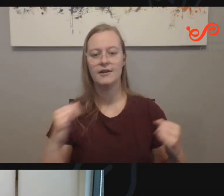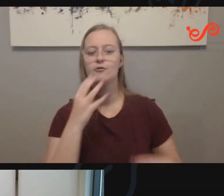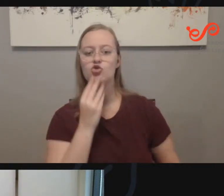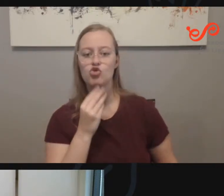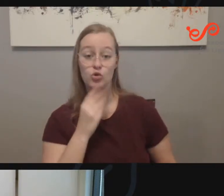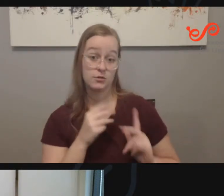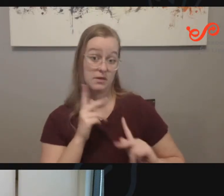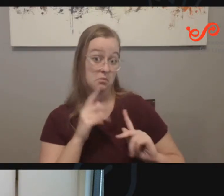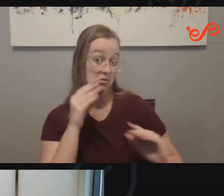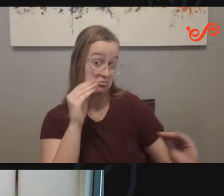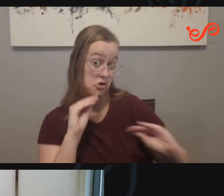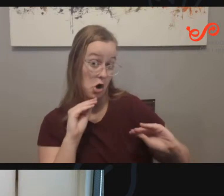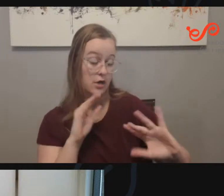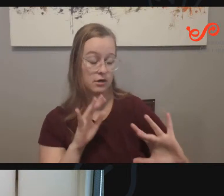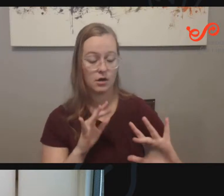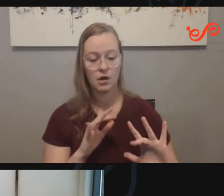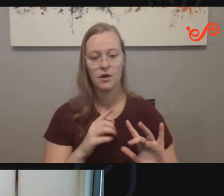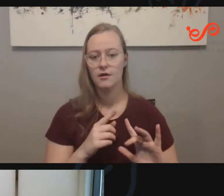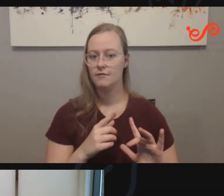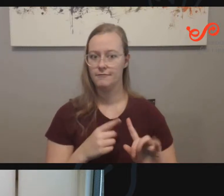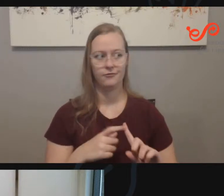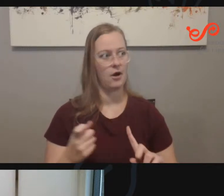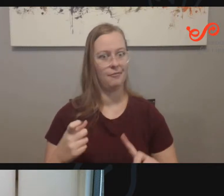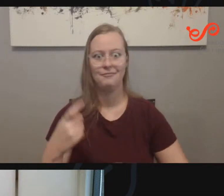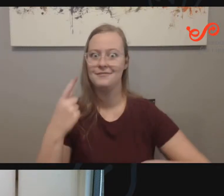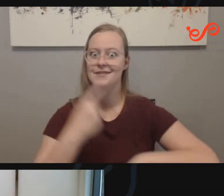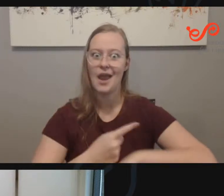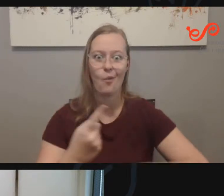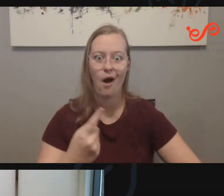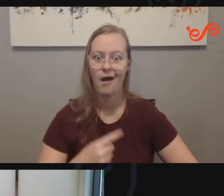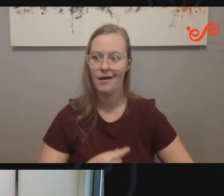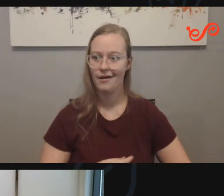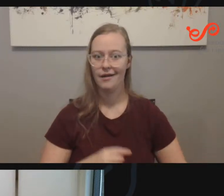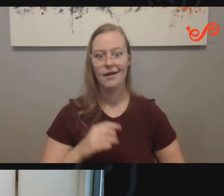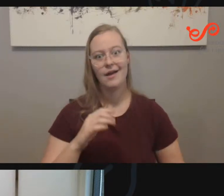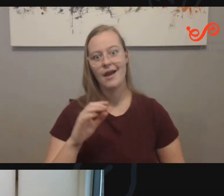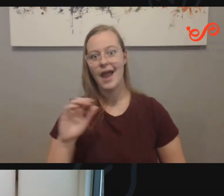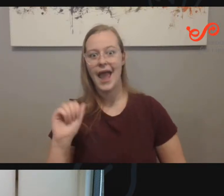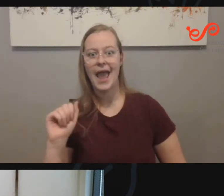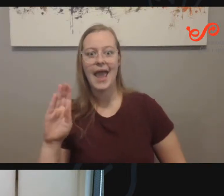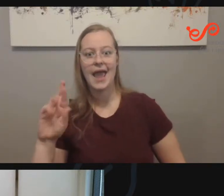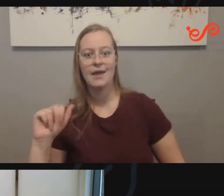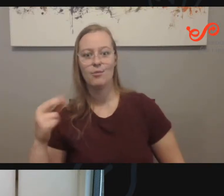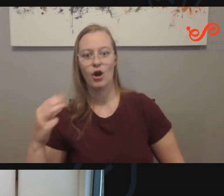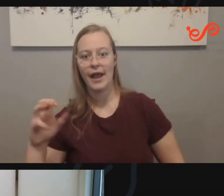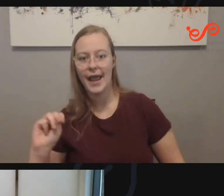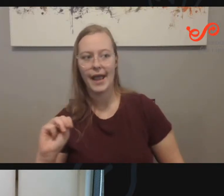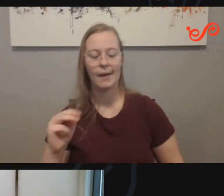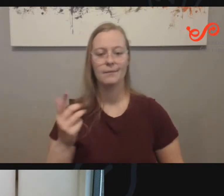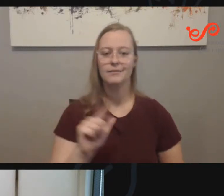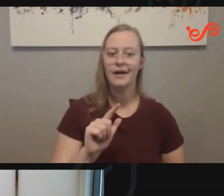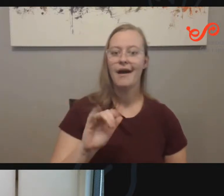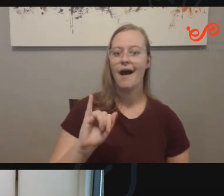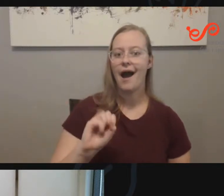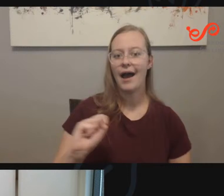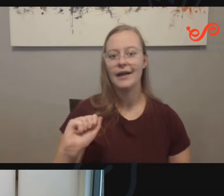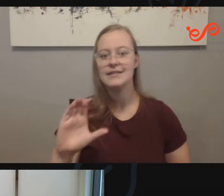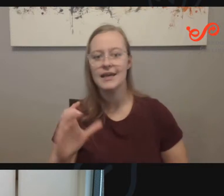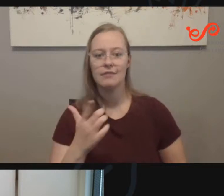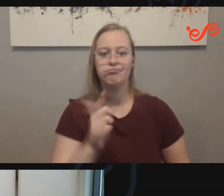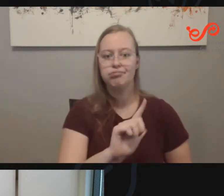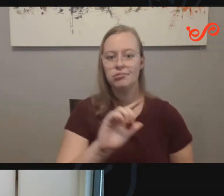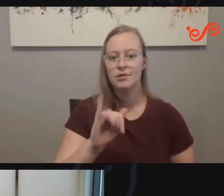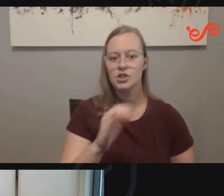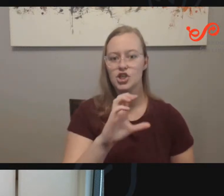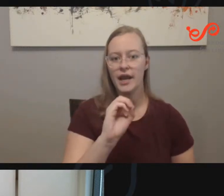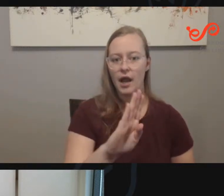taught from day one, from Abraham to Isaac to Jacob, really has